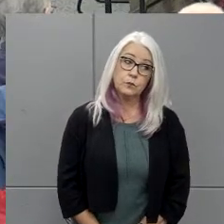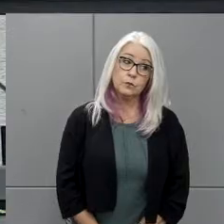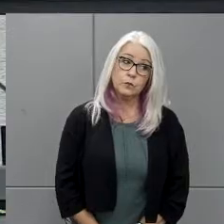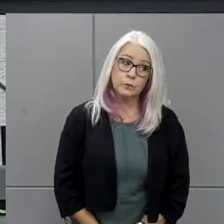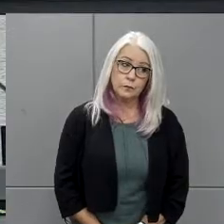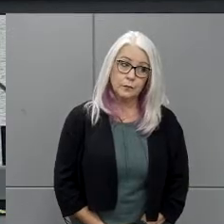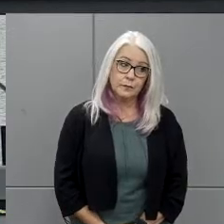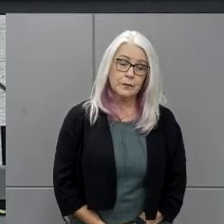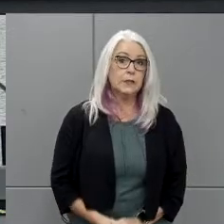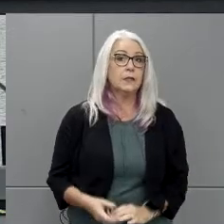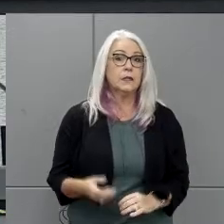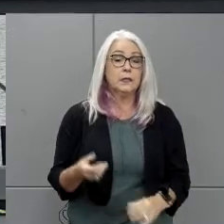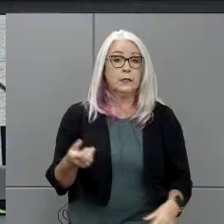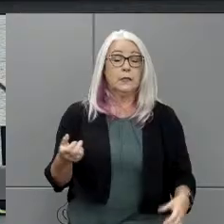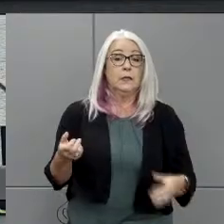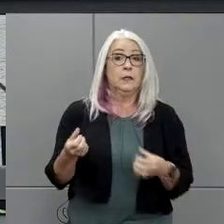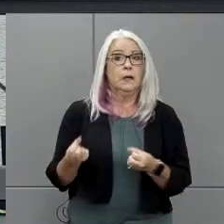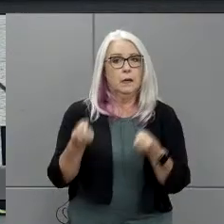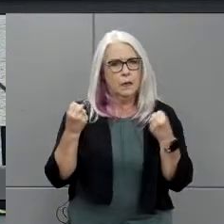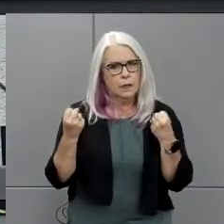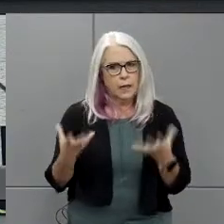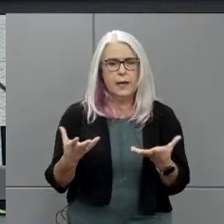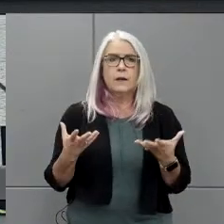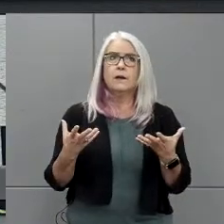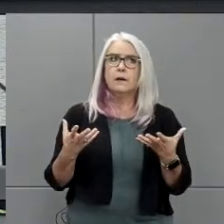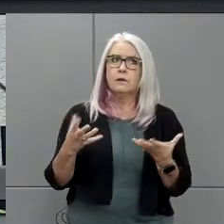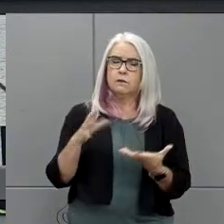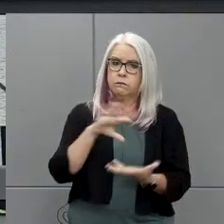There has been a lot of qualitative